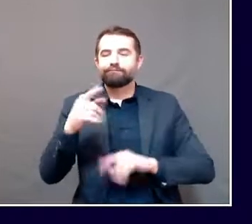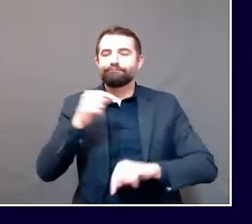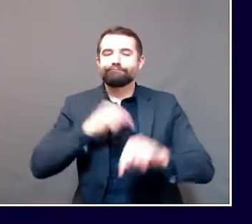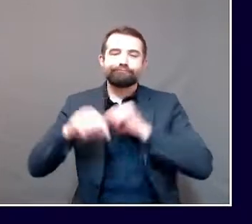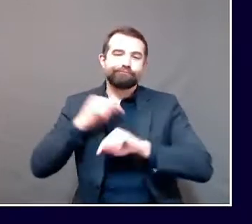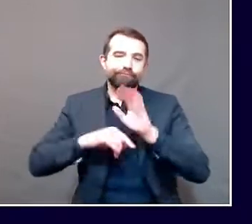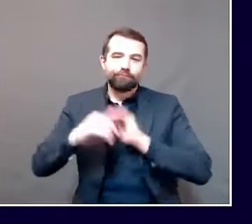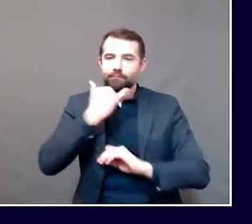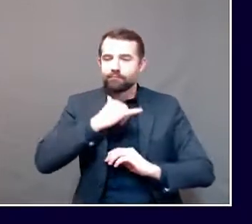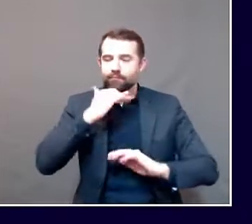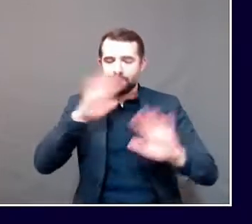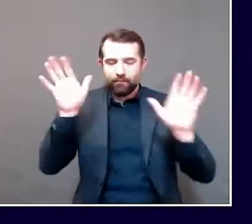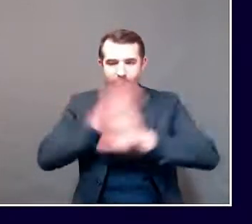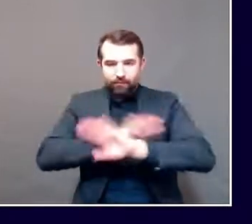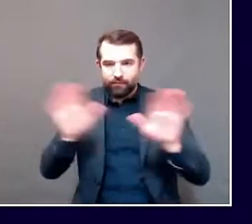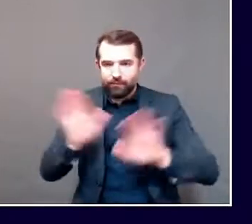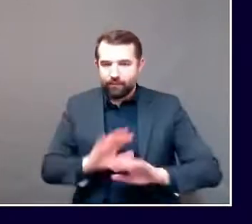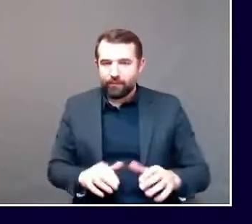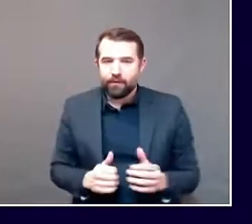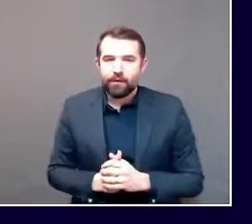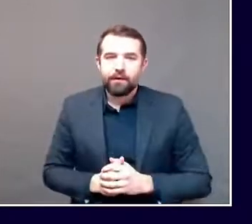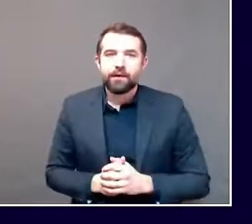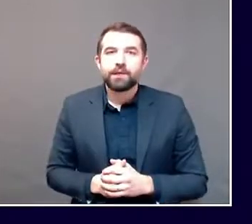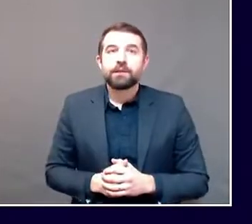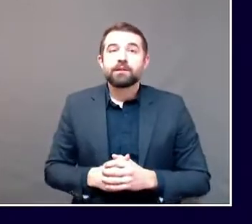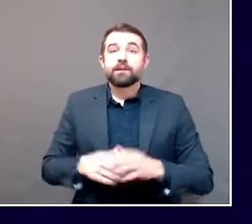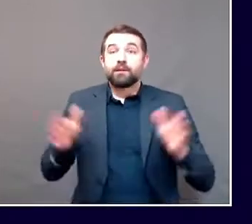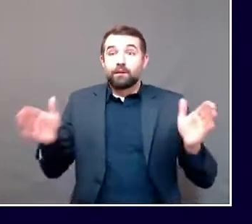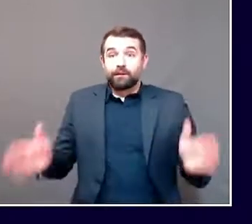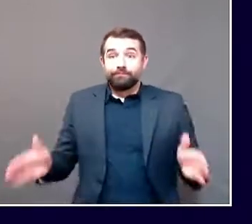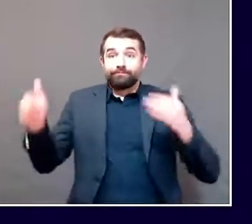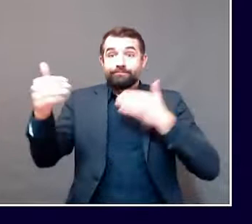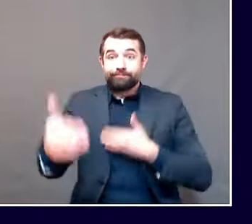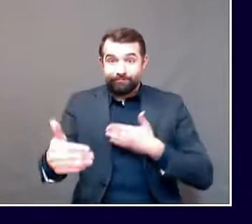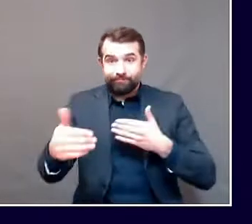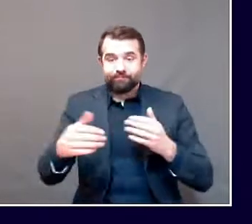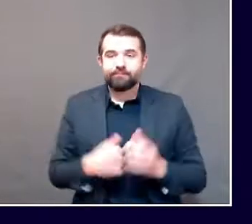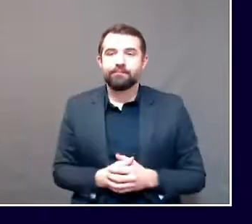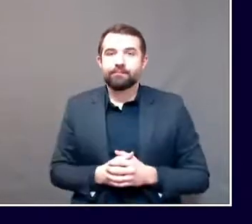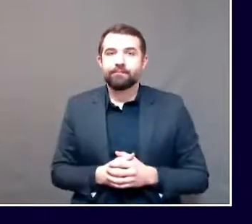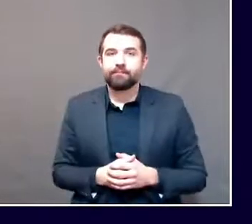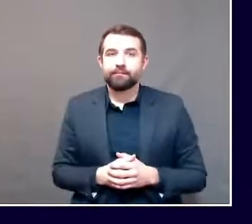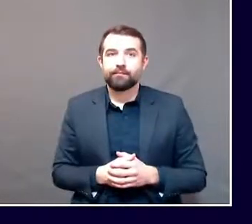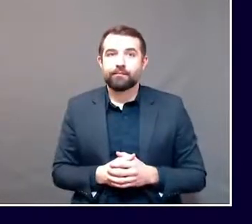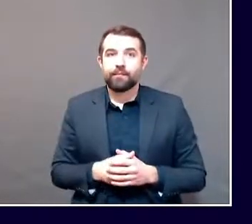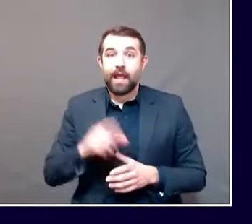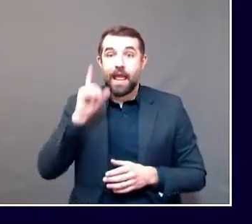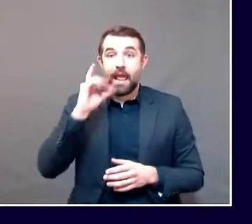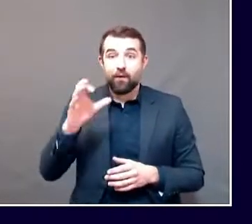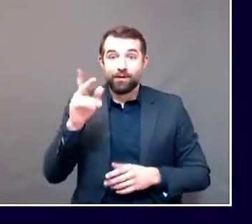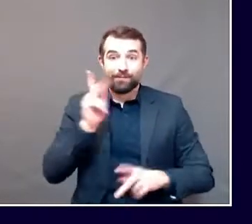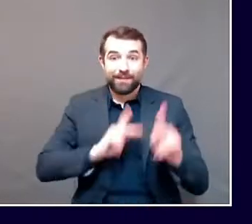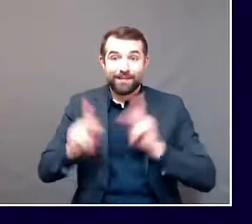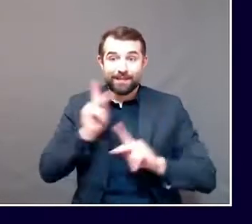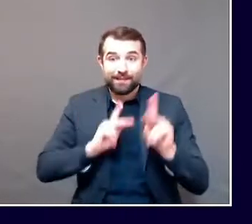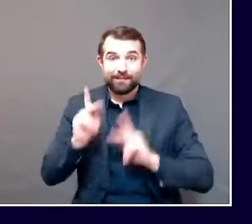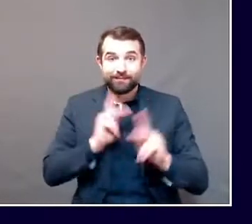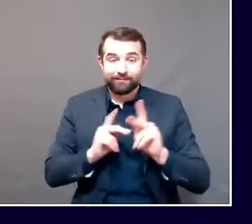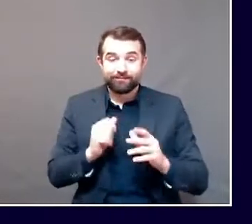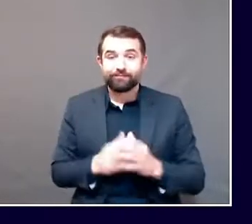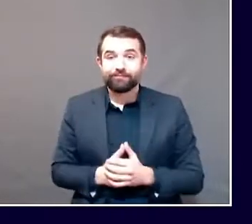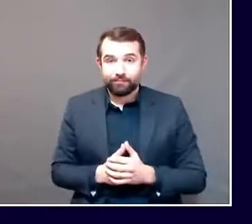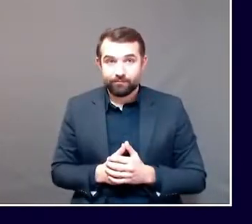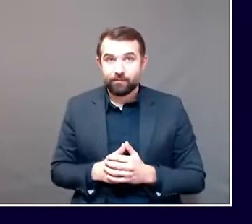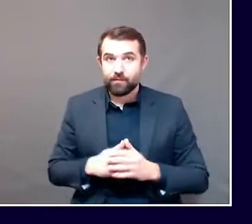who have the old variant, after a certain time period, 10 or 15 of them might have gotten